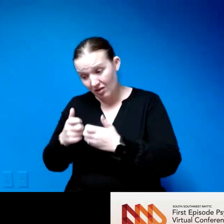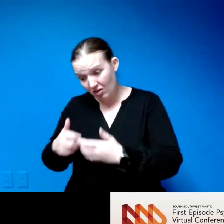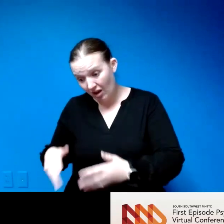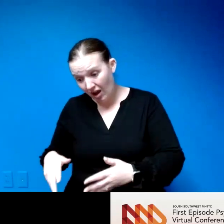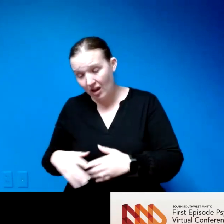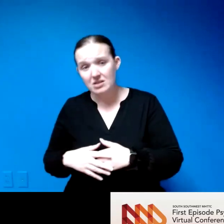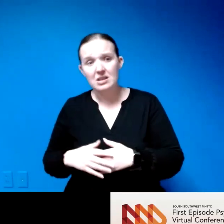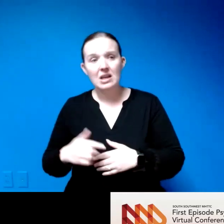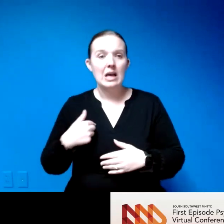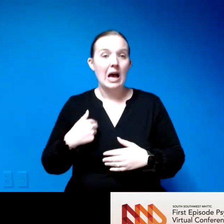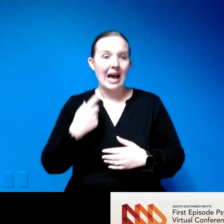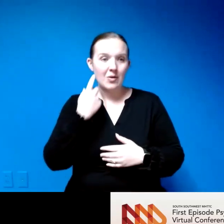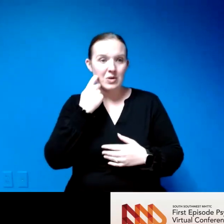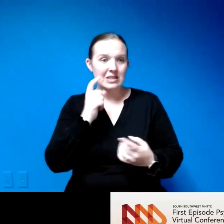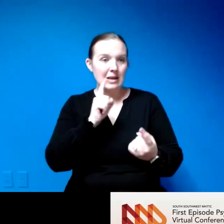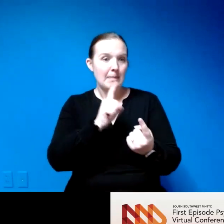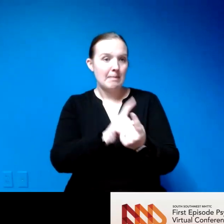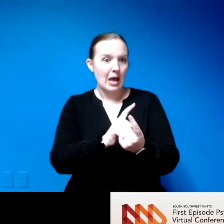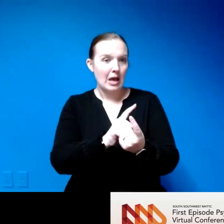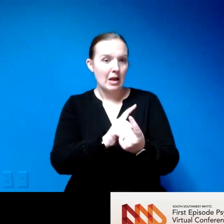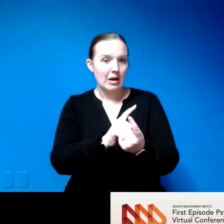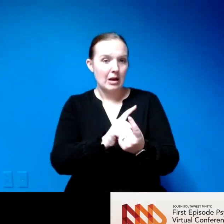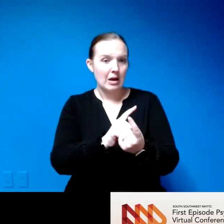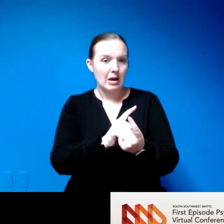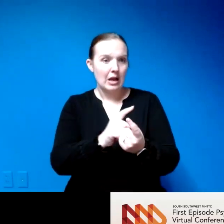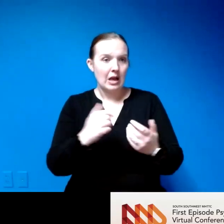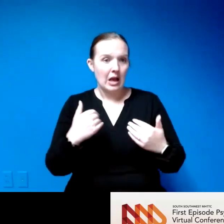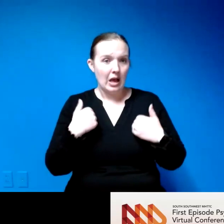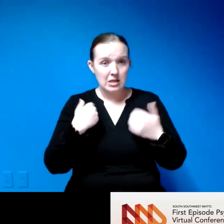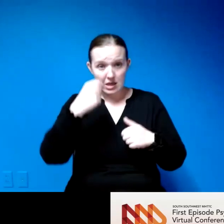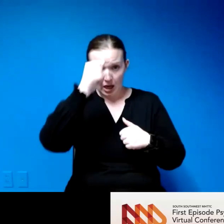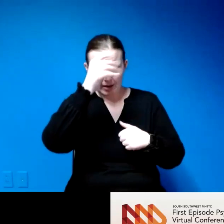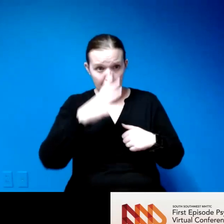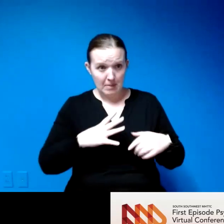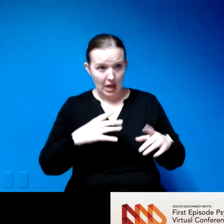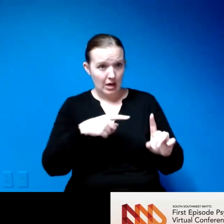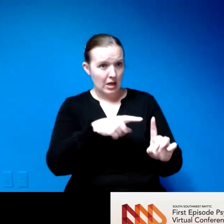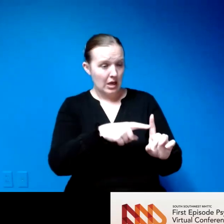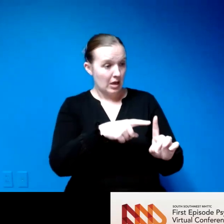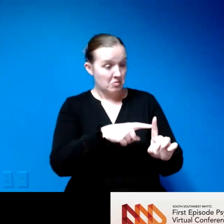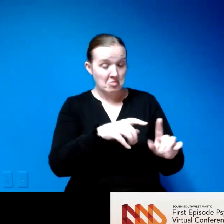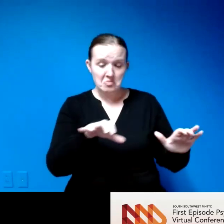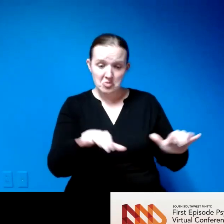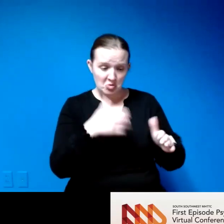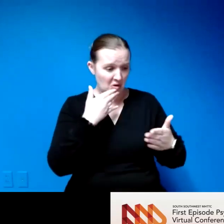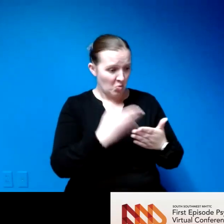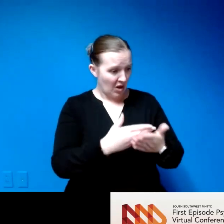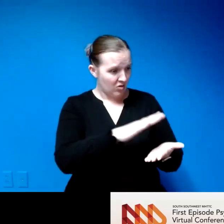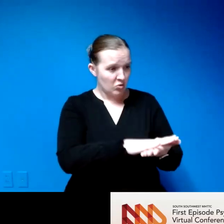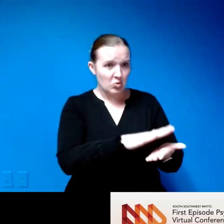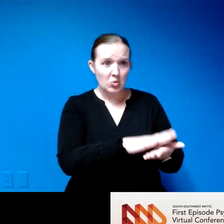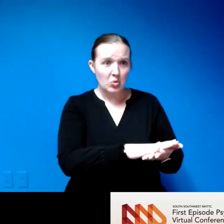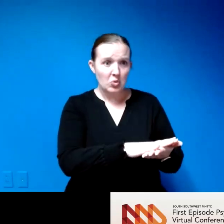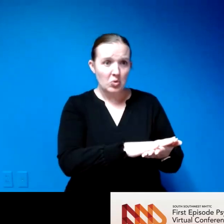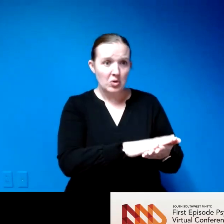recently met a young guy who was doing well in school, had done a